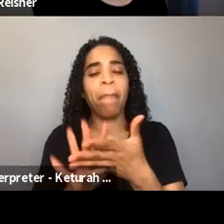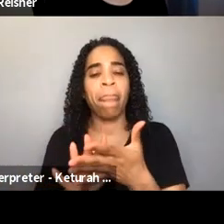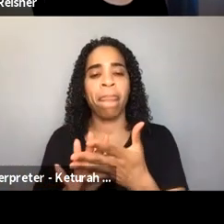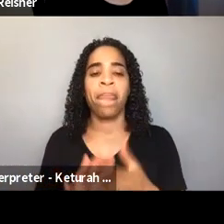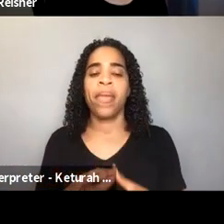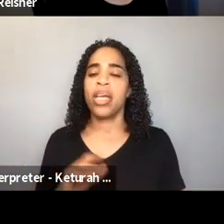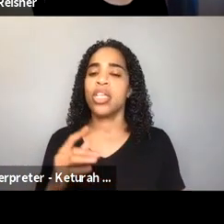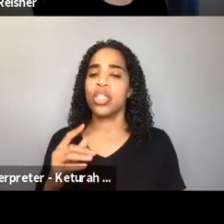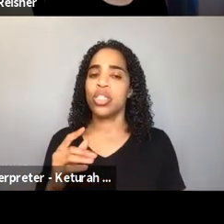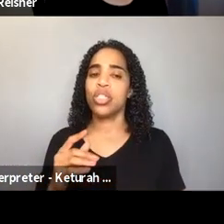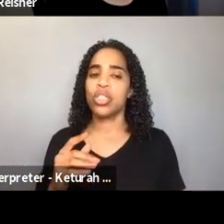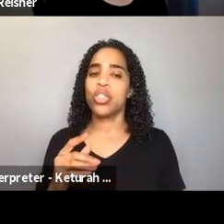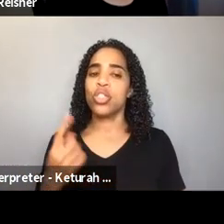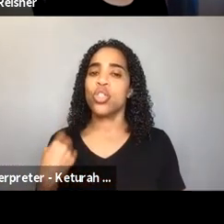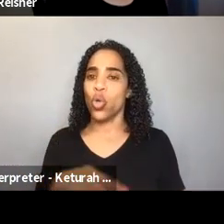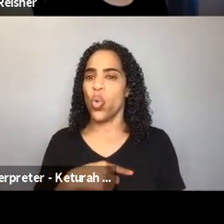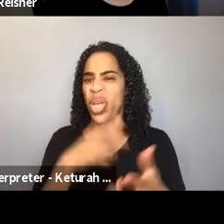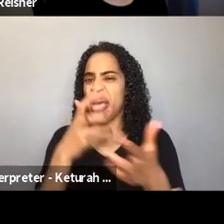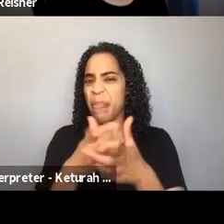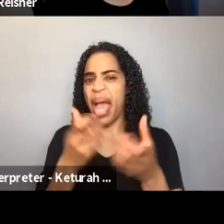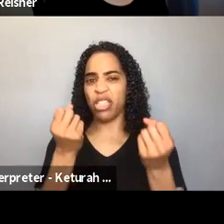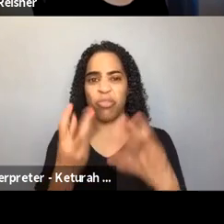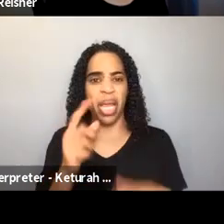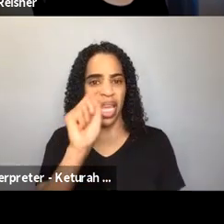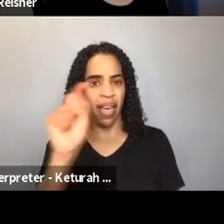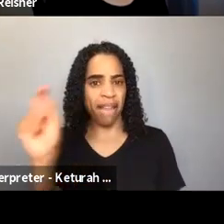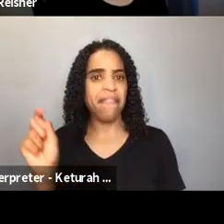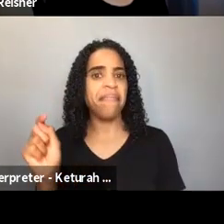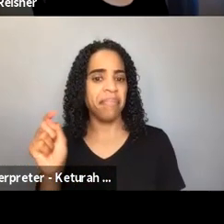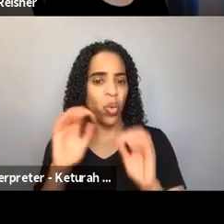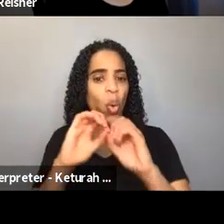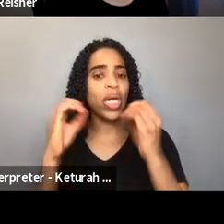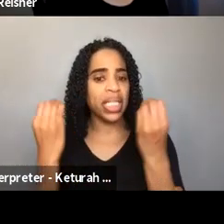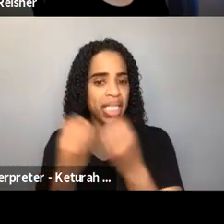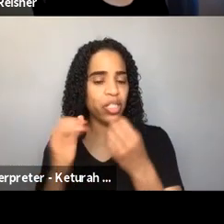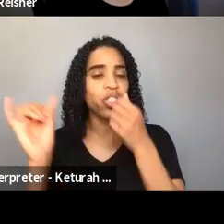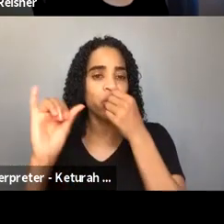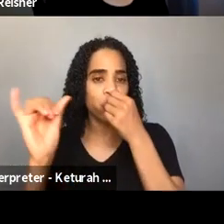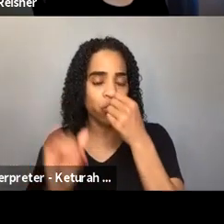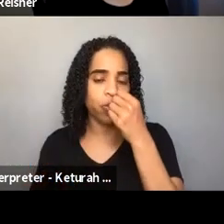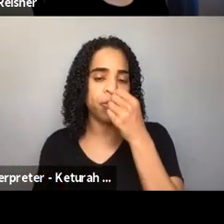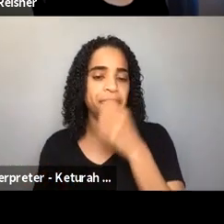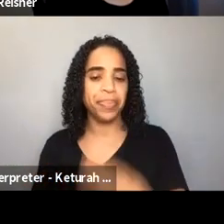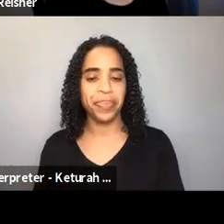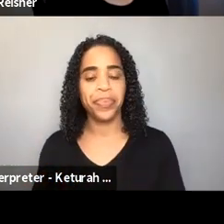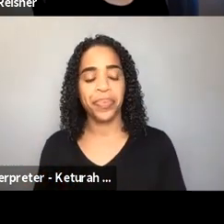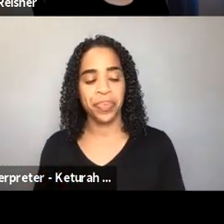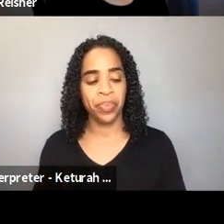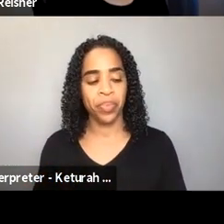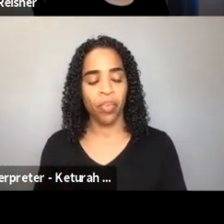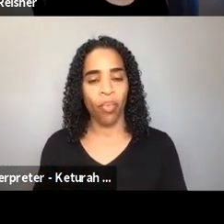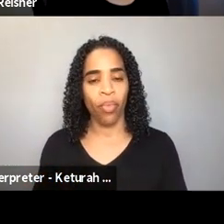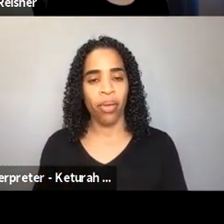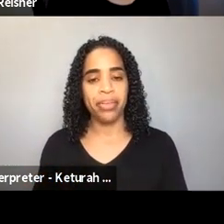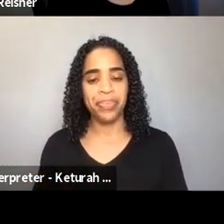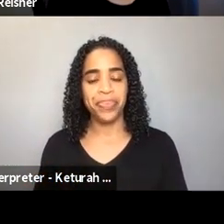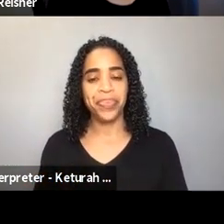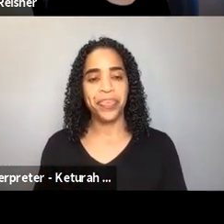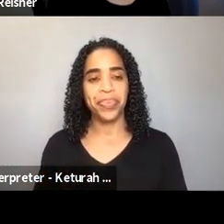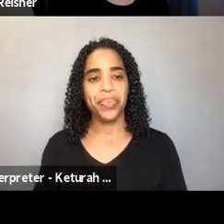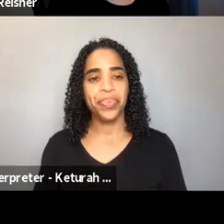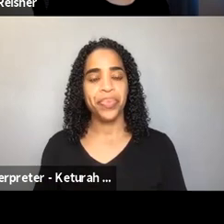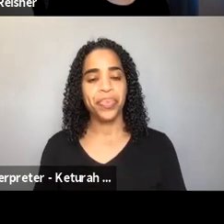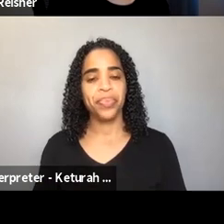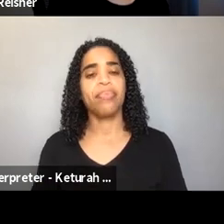cross over with a lot of what a lot of folks around the table here, so to speak, do. And